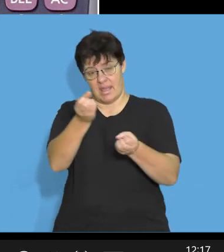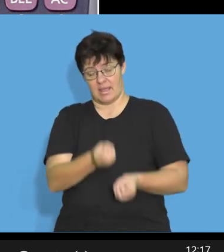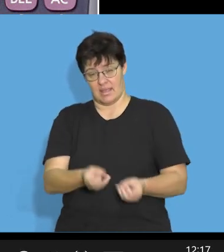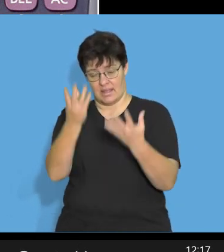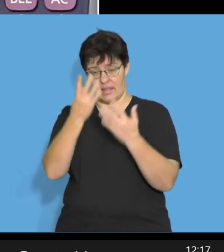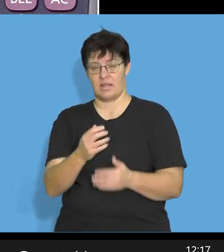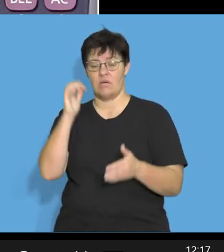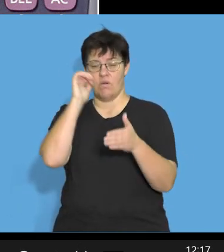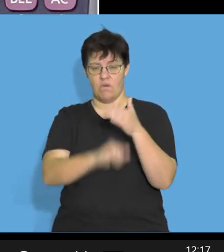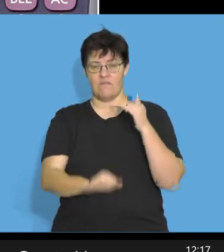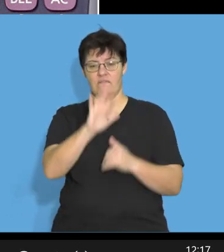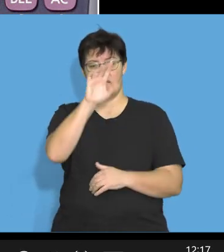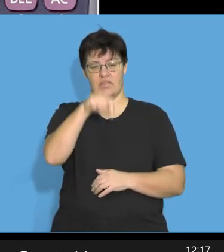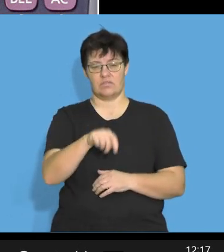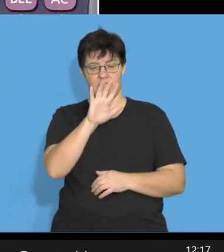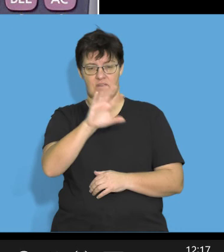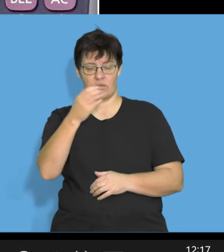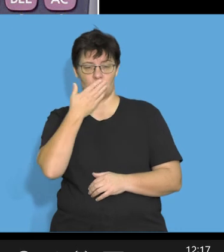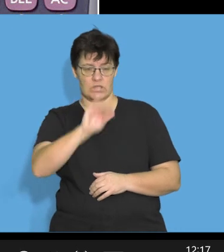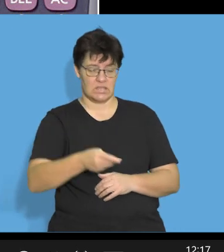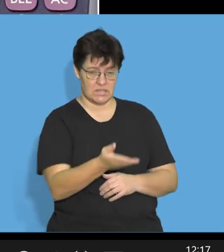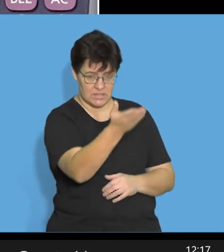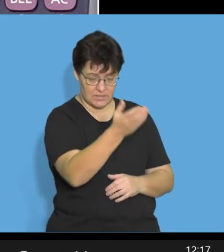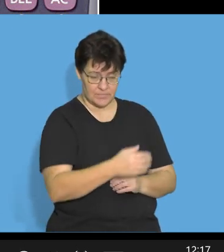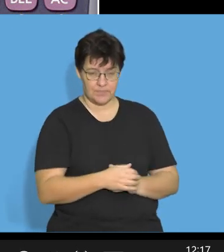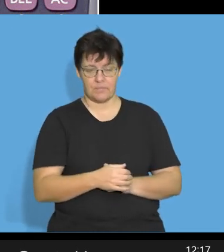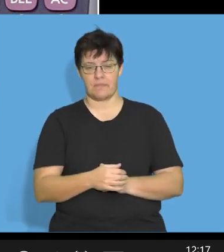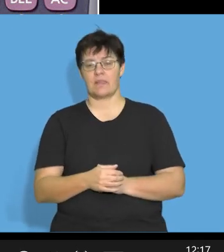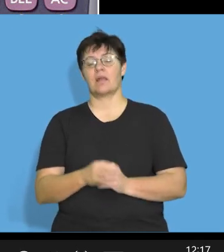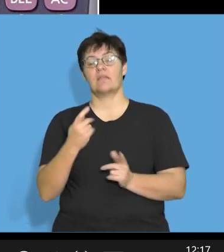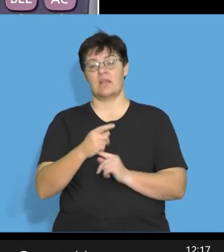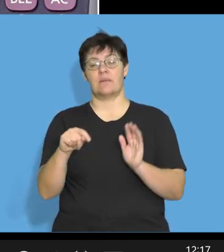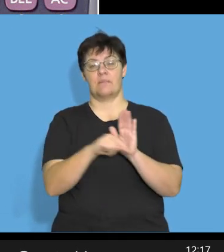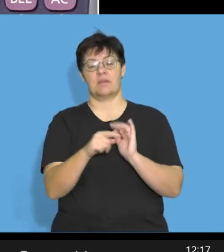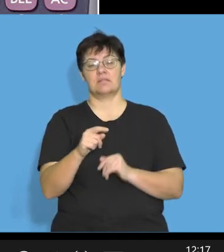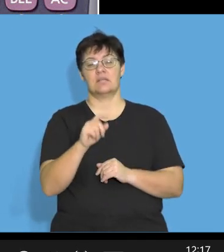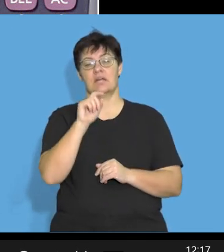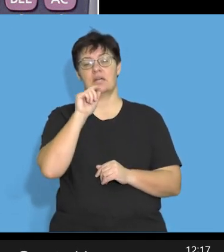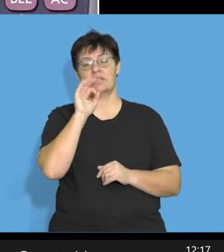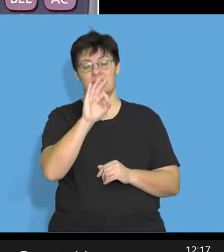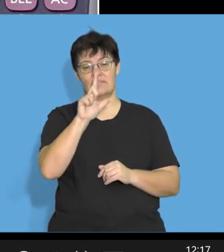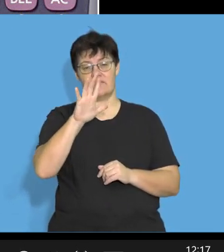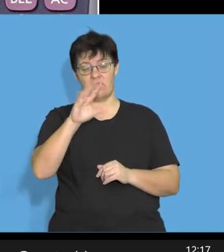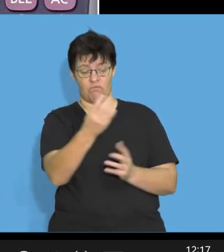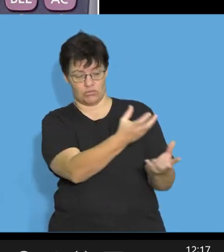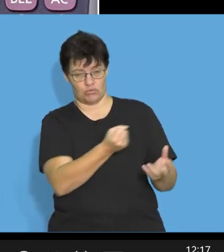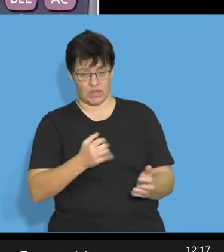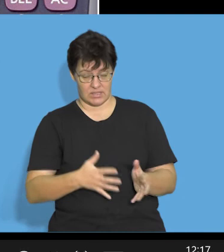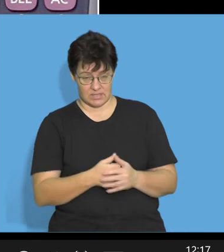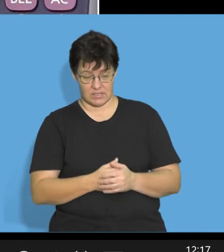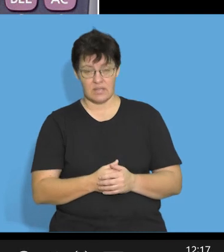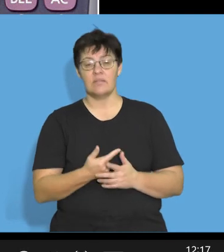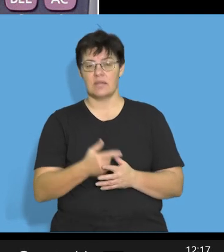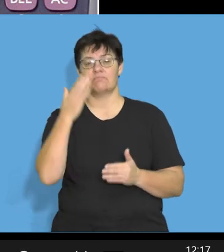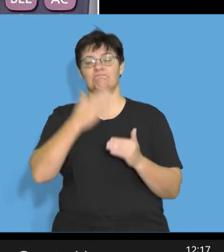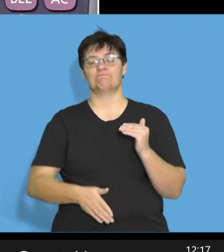the 5,500, which was my donations, and then minus the 3,750, which was my drawings. Then eventually it gave us